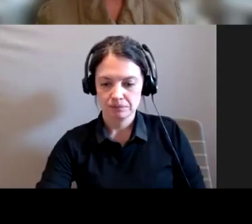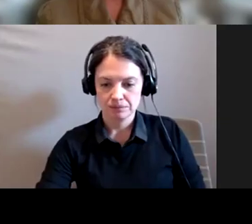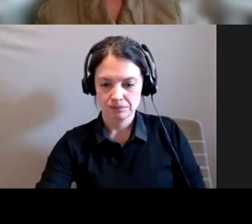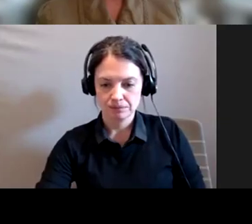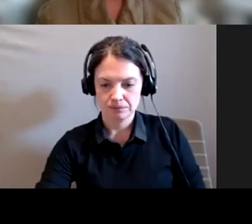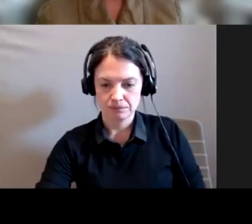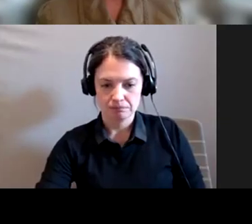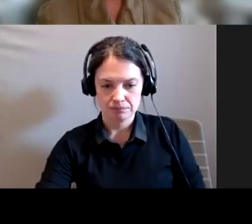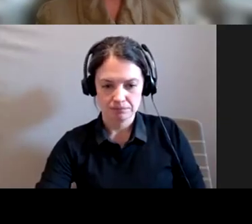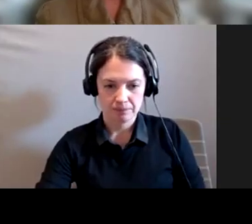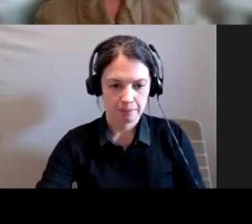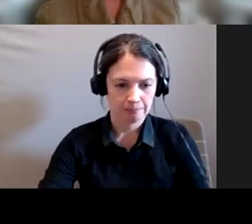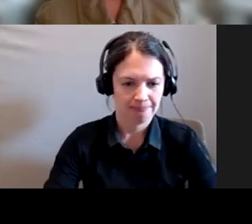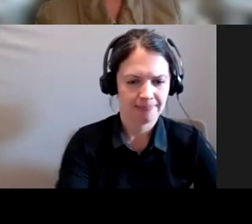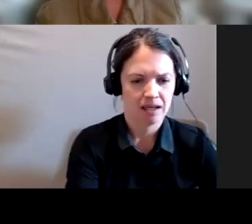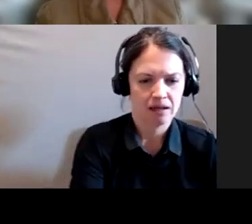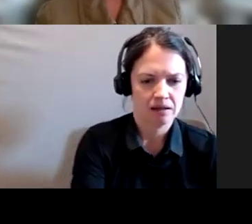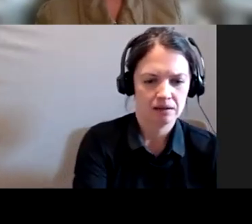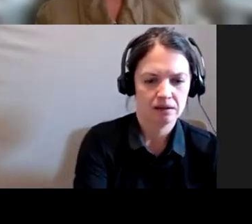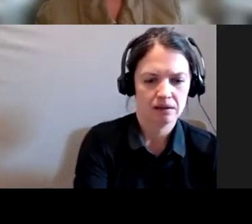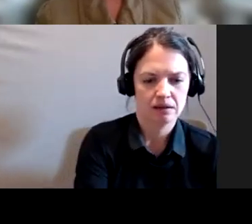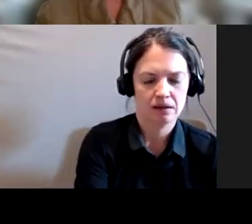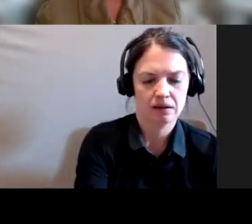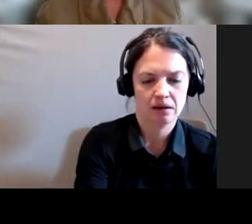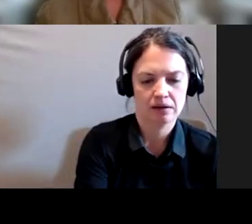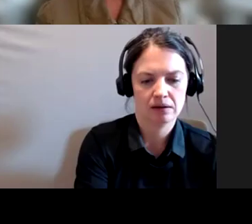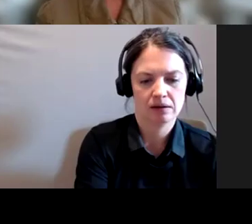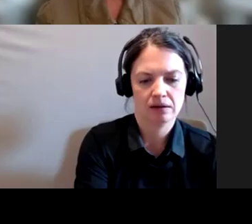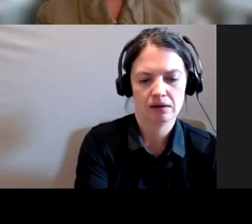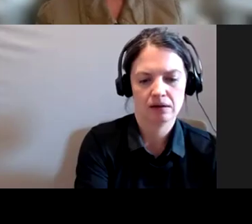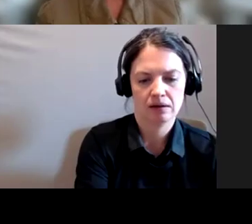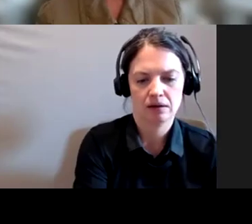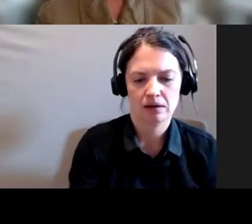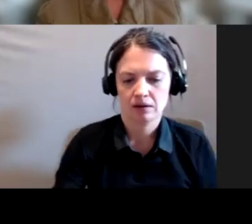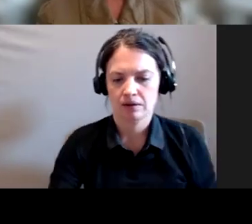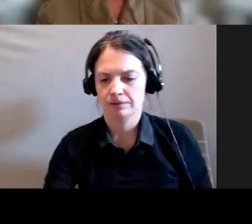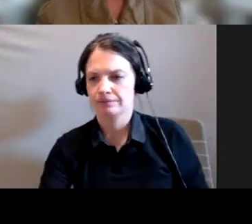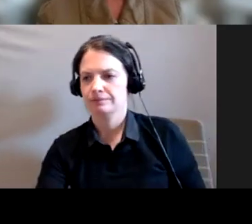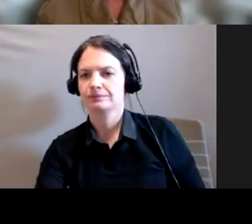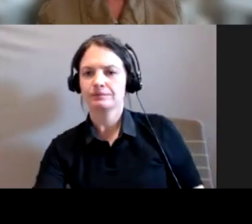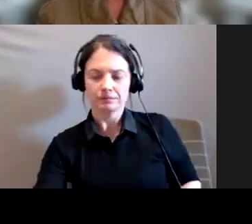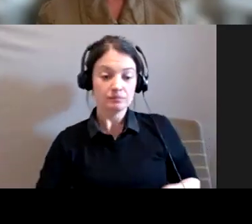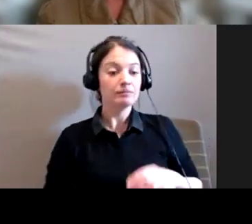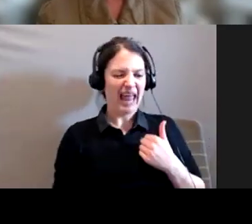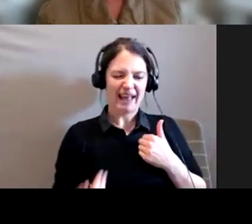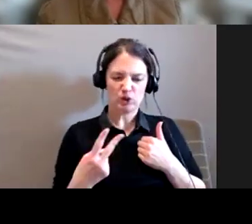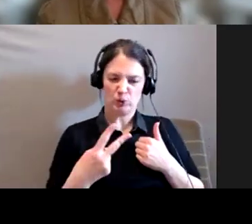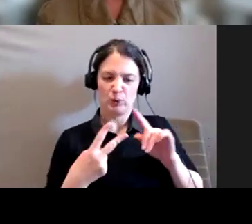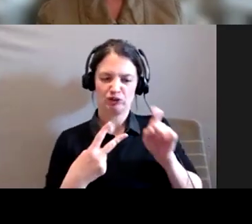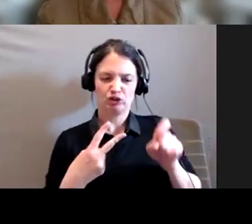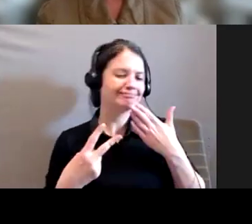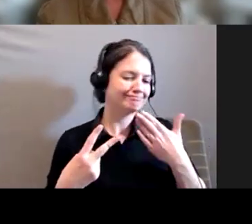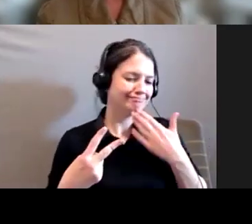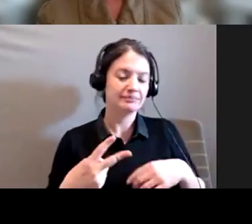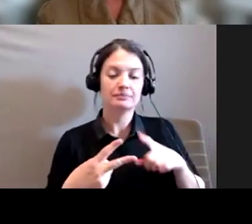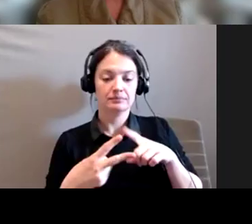much. I do have actually two questions that kind of one flows from the other, but I'll start with the